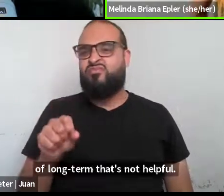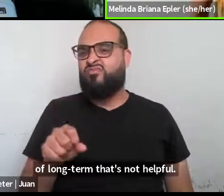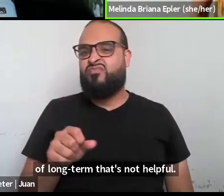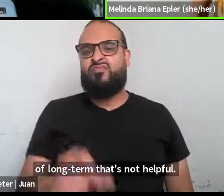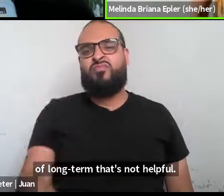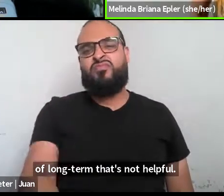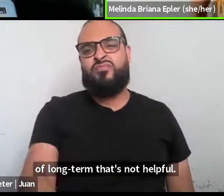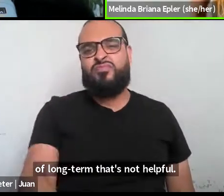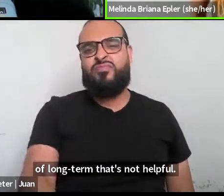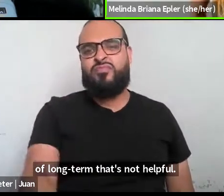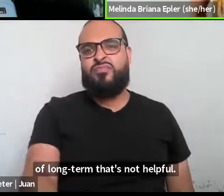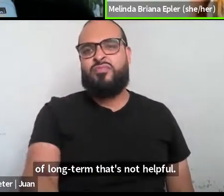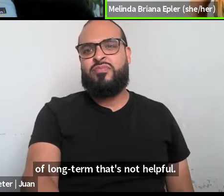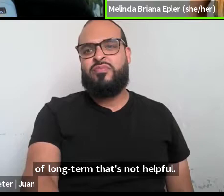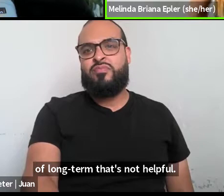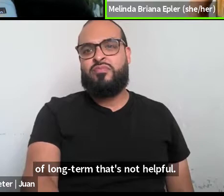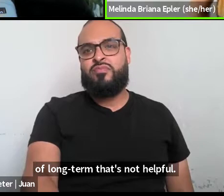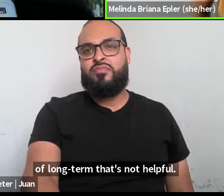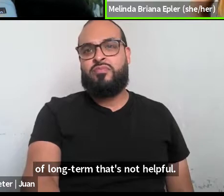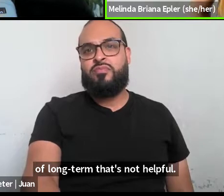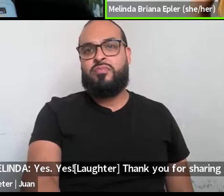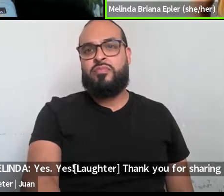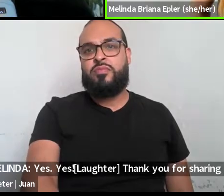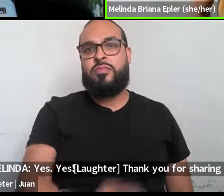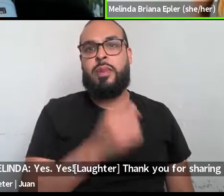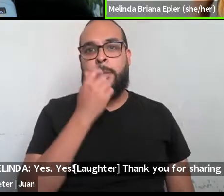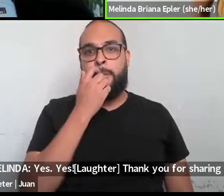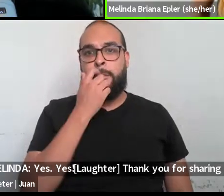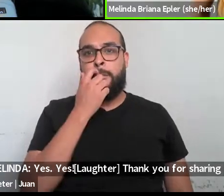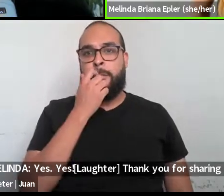Thank you for sharing that. Yeah.